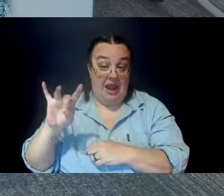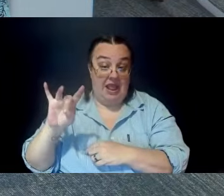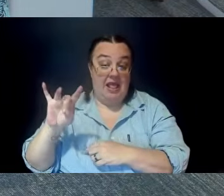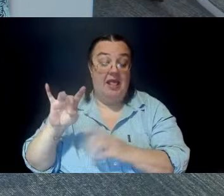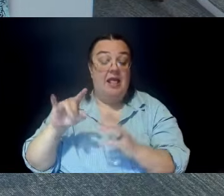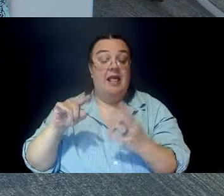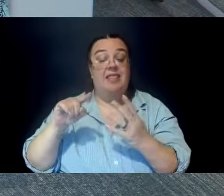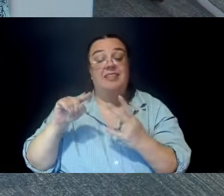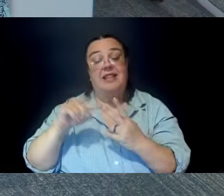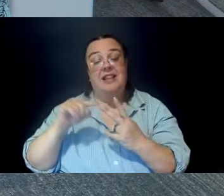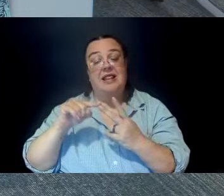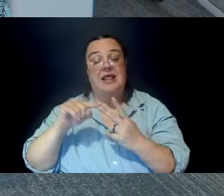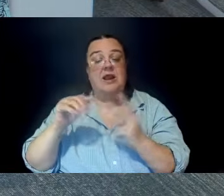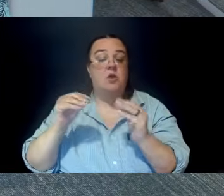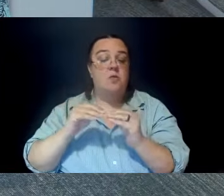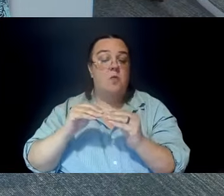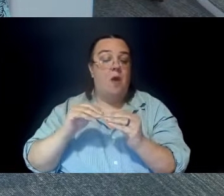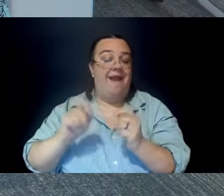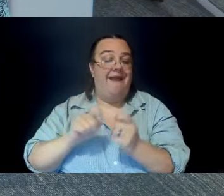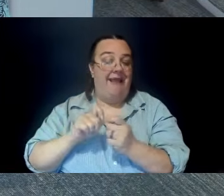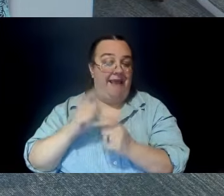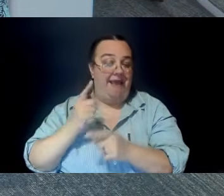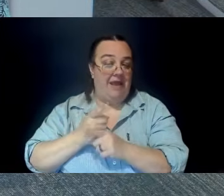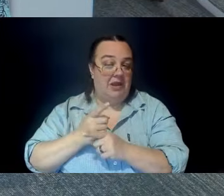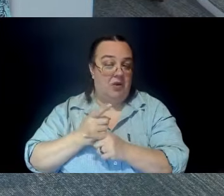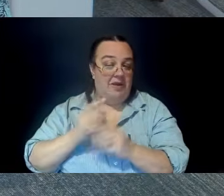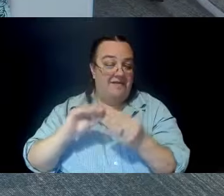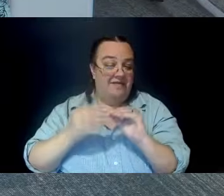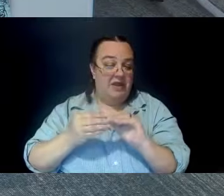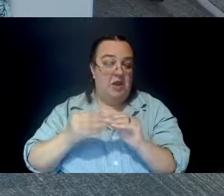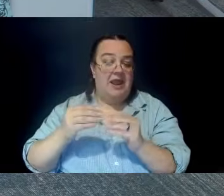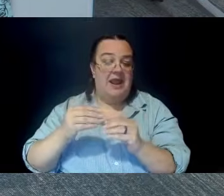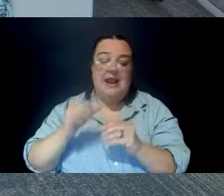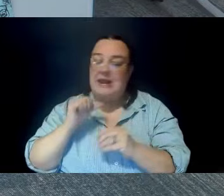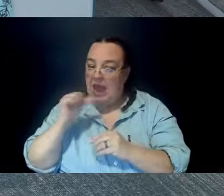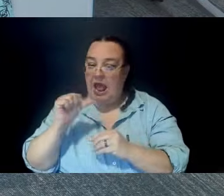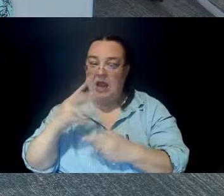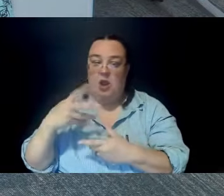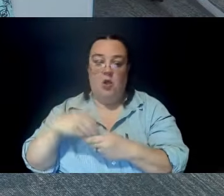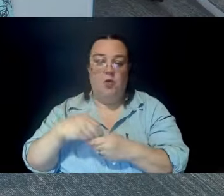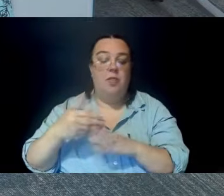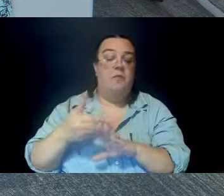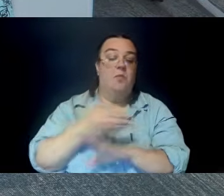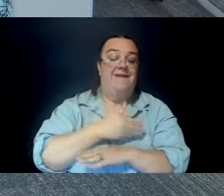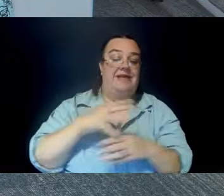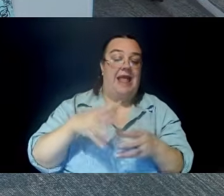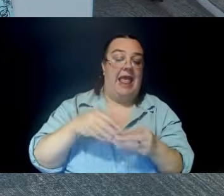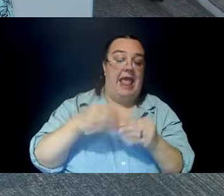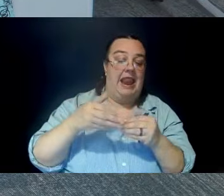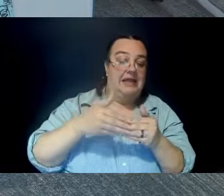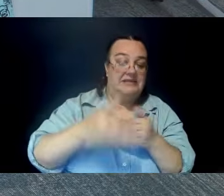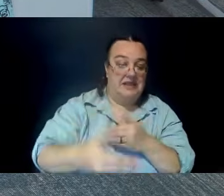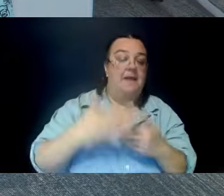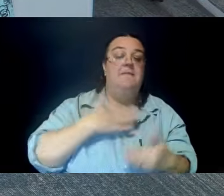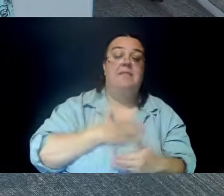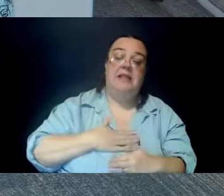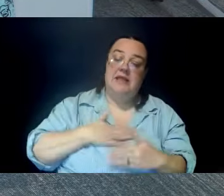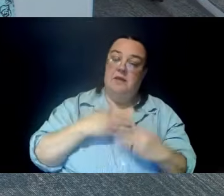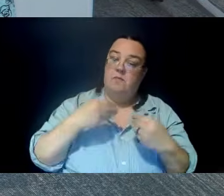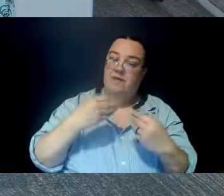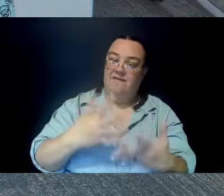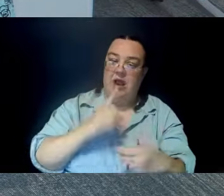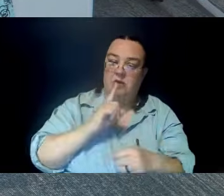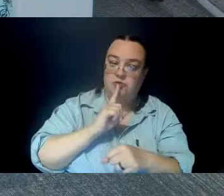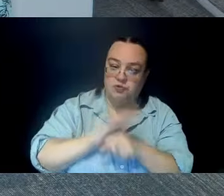an accurate figure, excluding the previous annexations. Please provide assurance that the